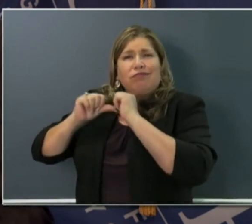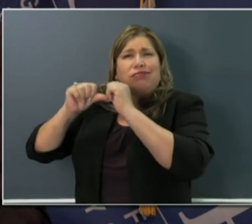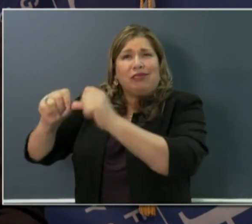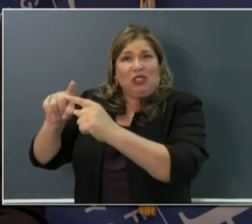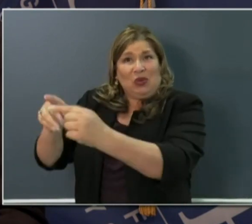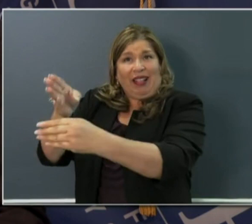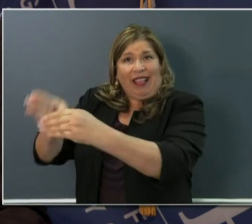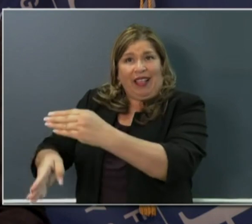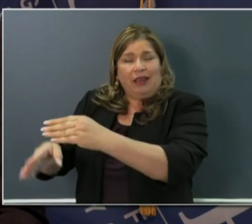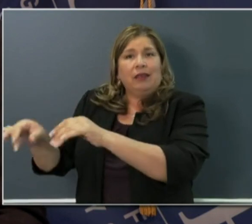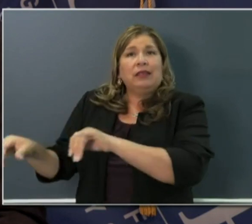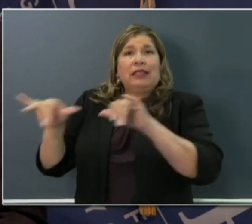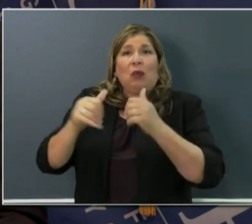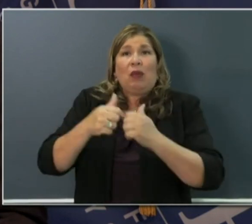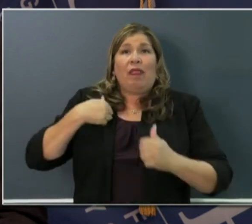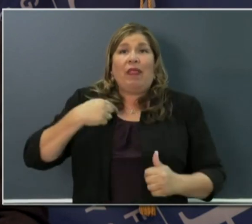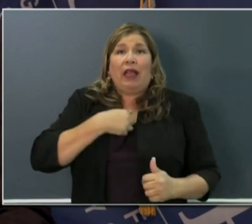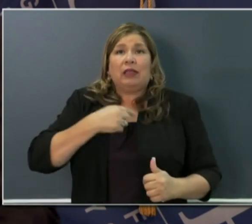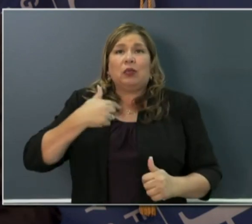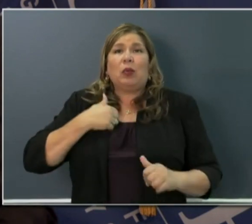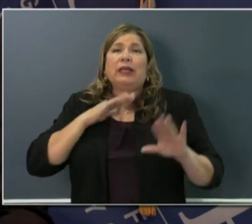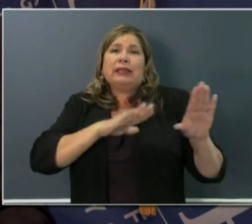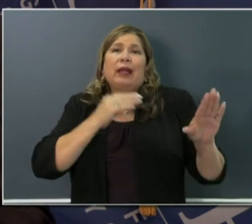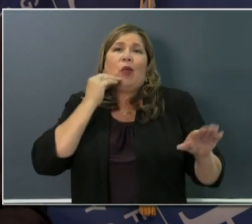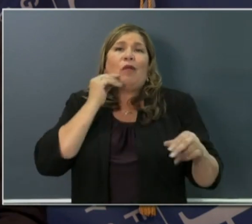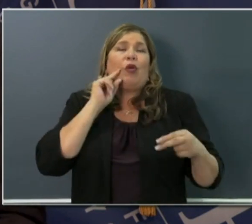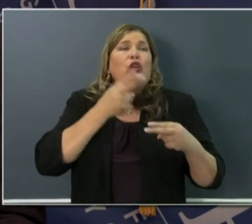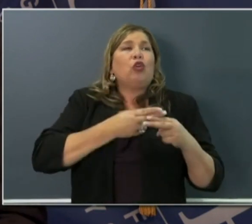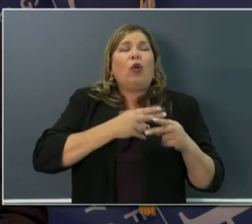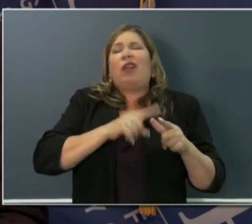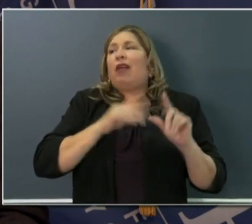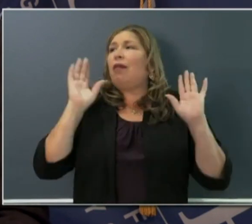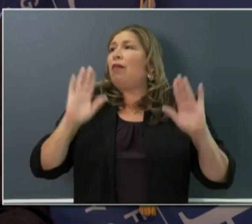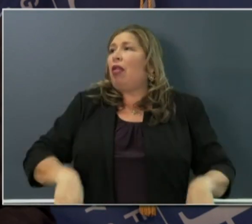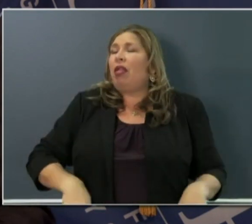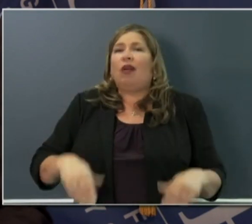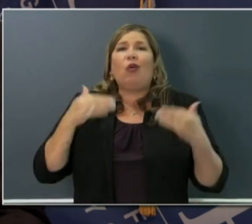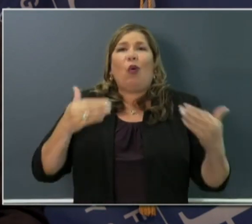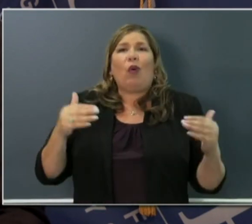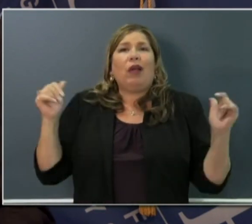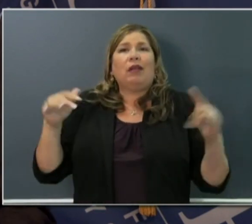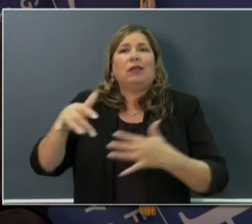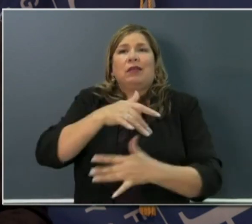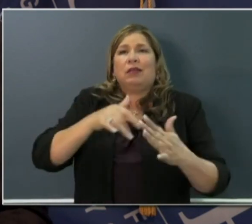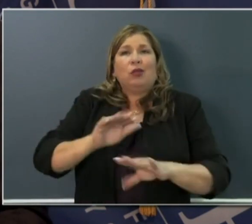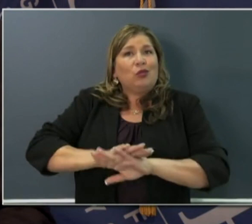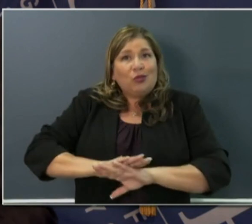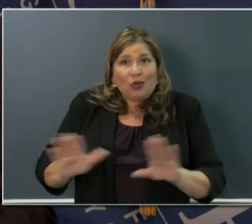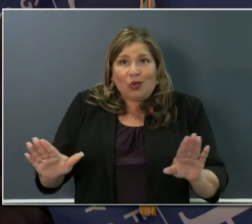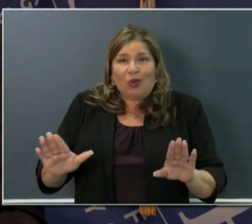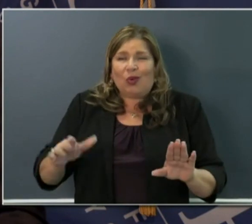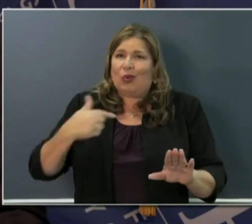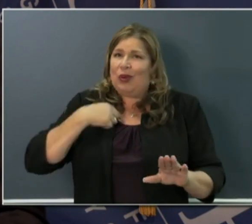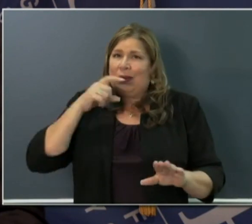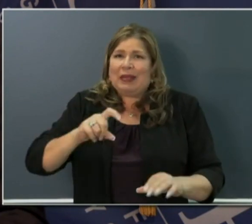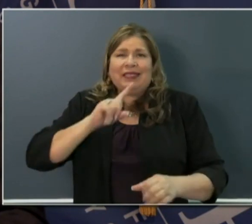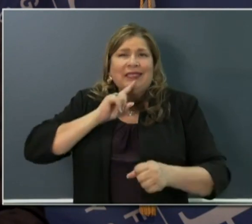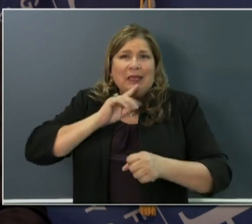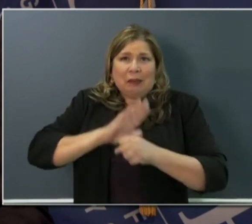can defeat this virus. But we can't defeat it unless we